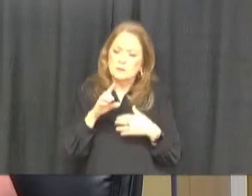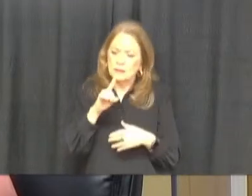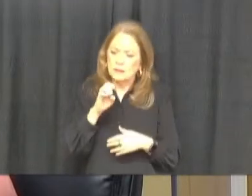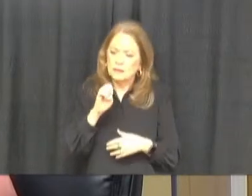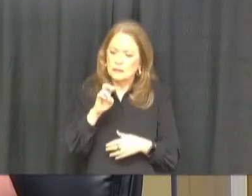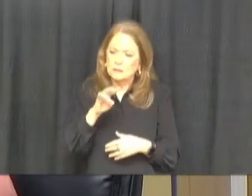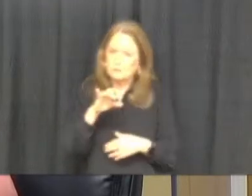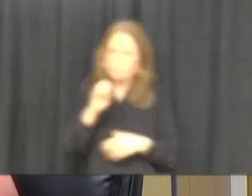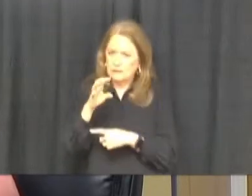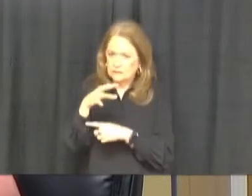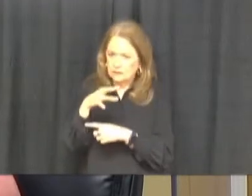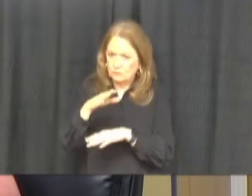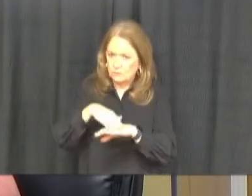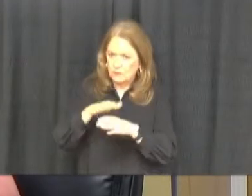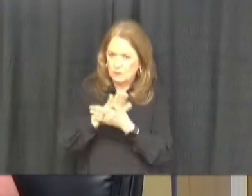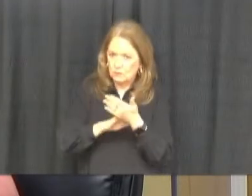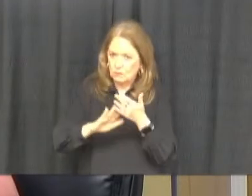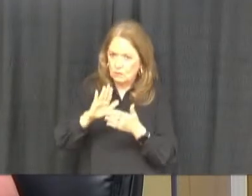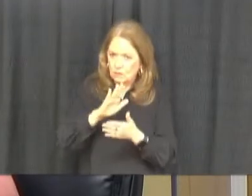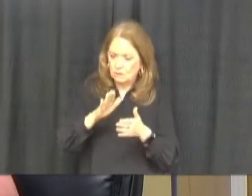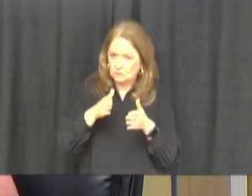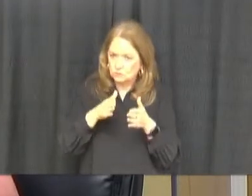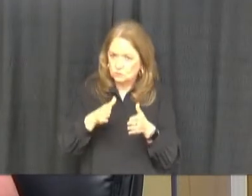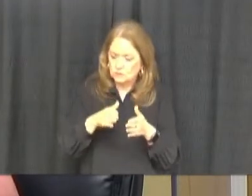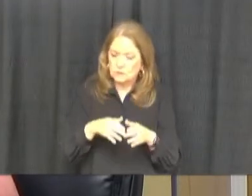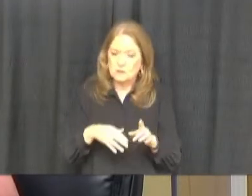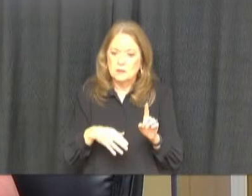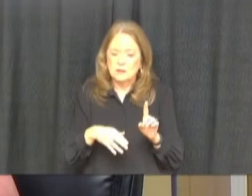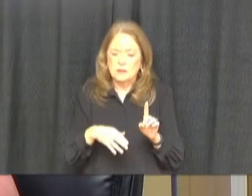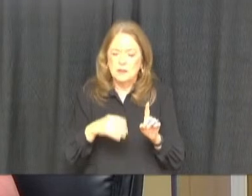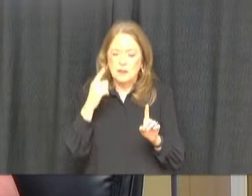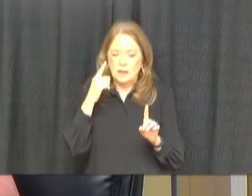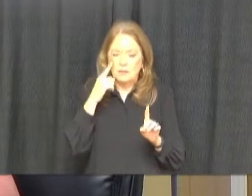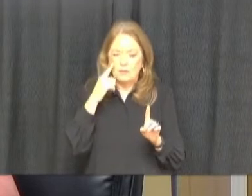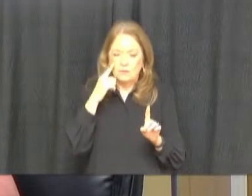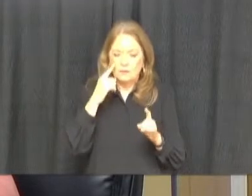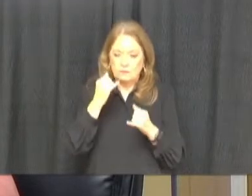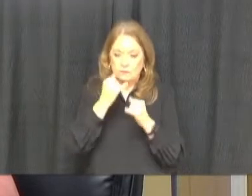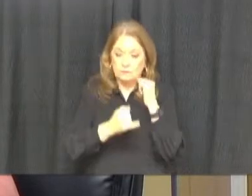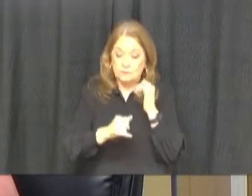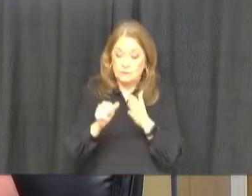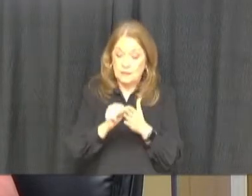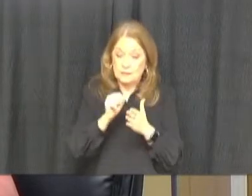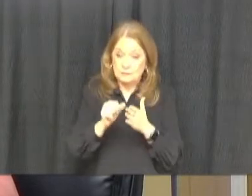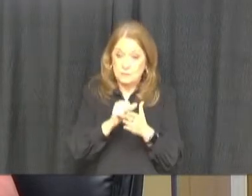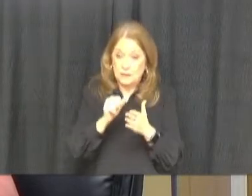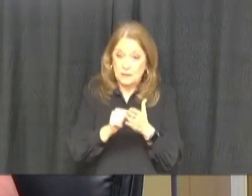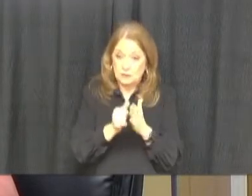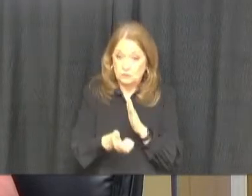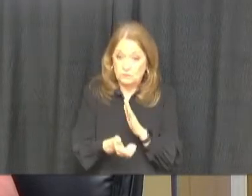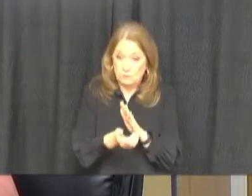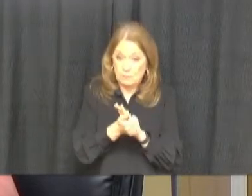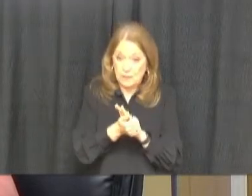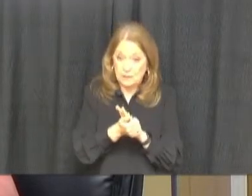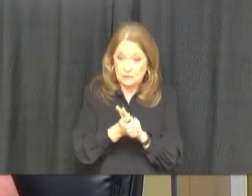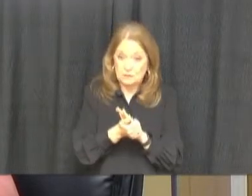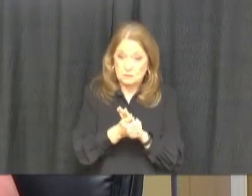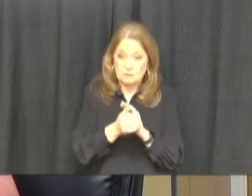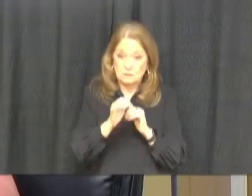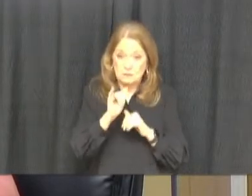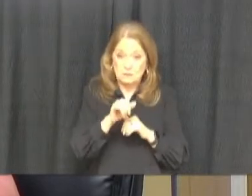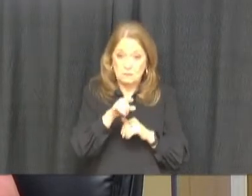device be placed on College Street as well? At the very, I think the last page of the packet that Miss Lisa put